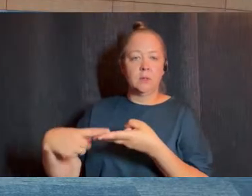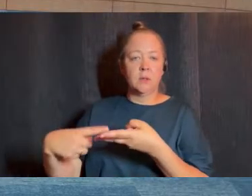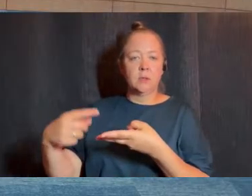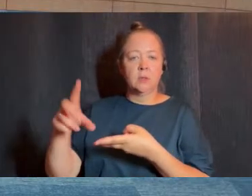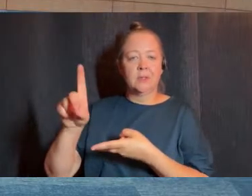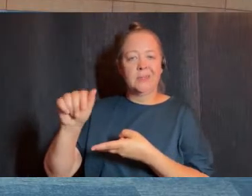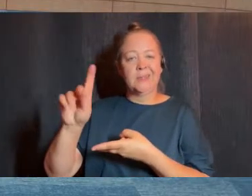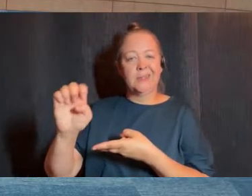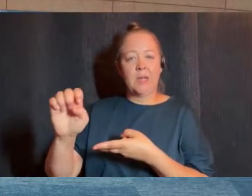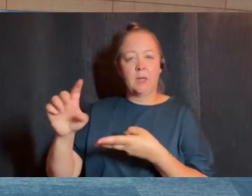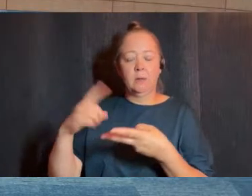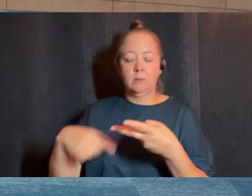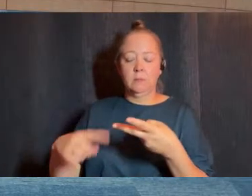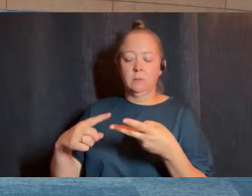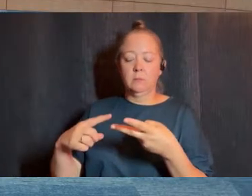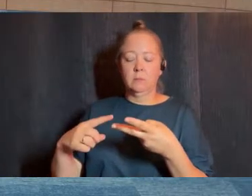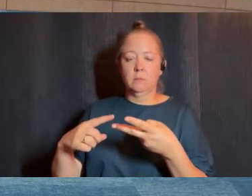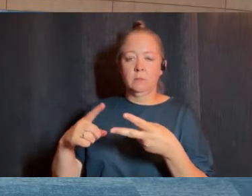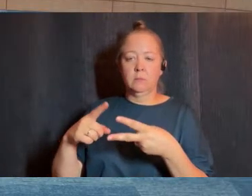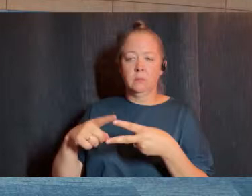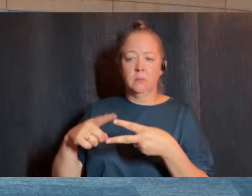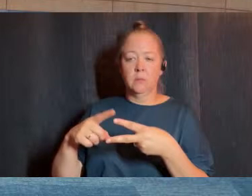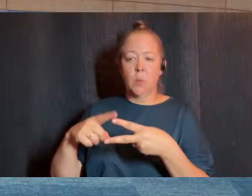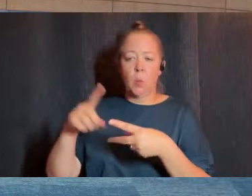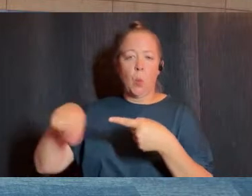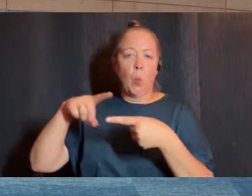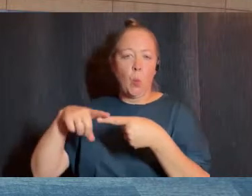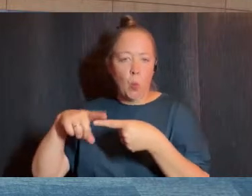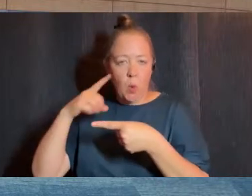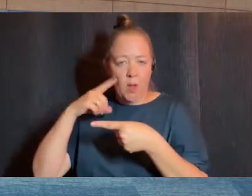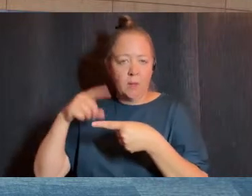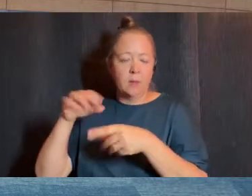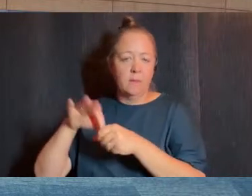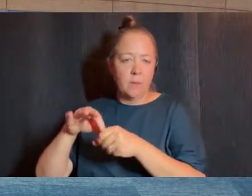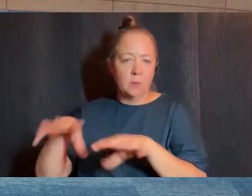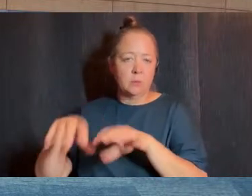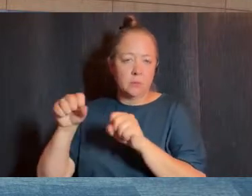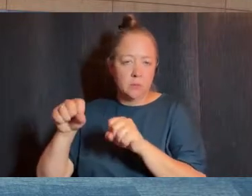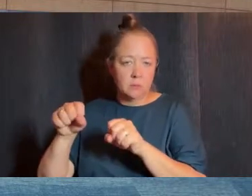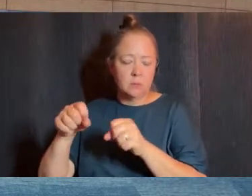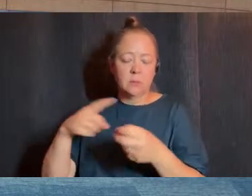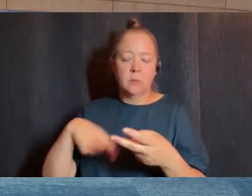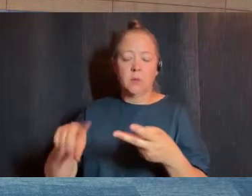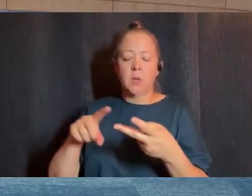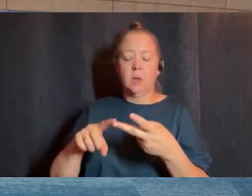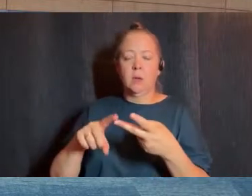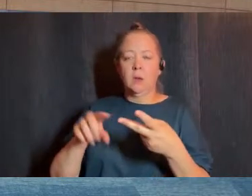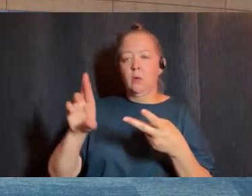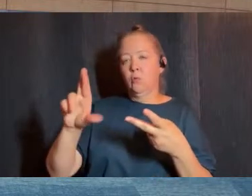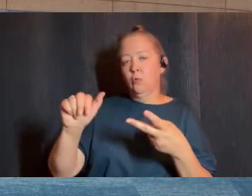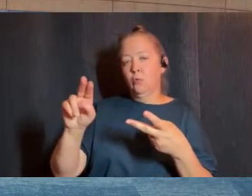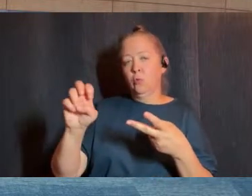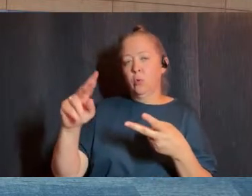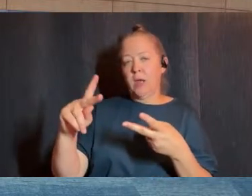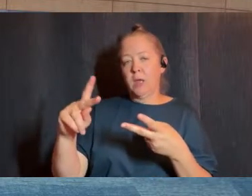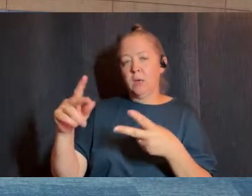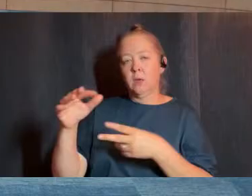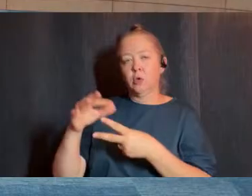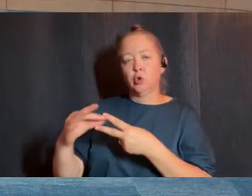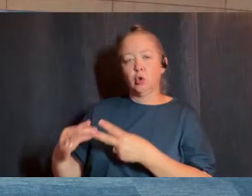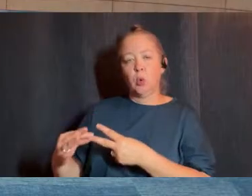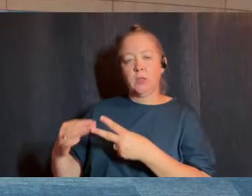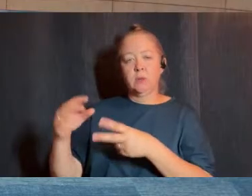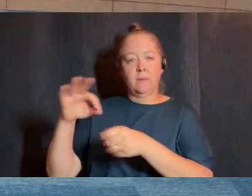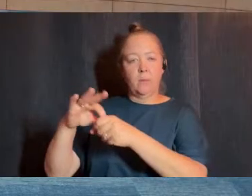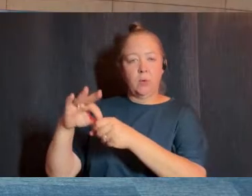when the election is held, and the other is about ranked choice voting. Right. Does that cover everything for you? me, it does. Yeah, Yeah.